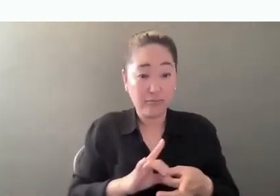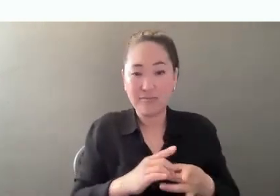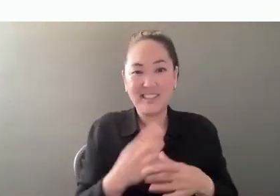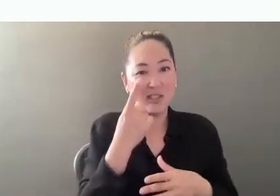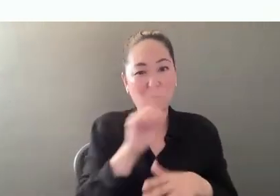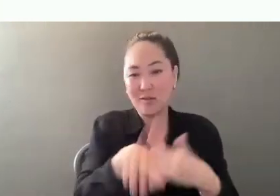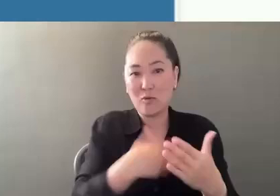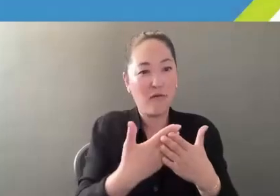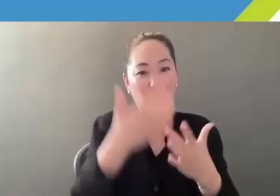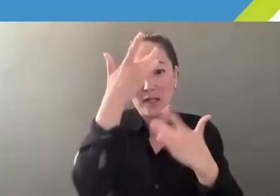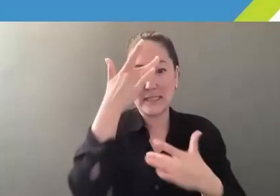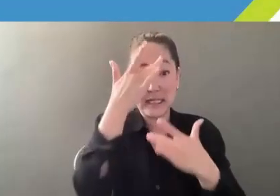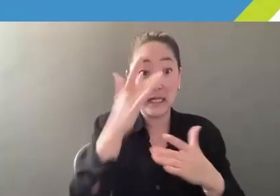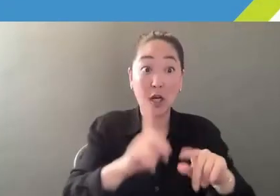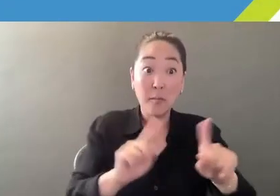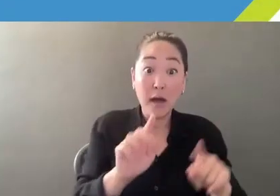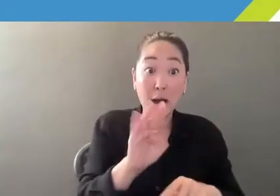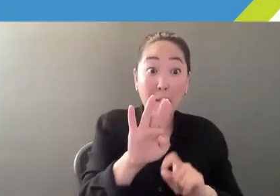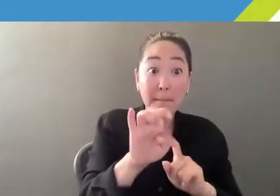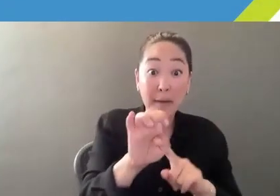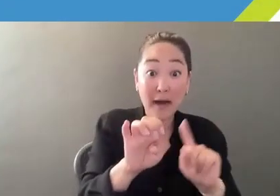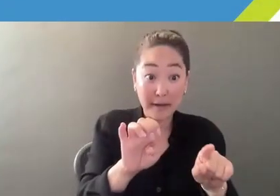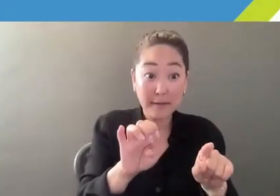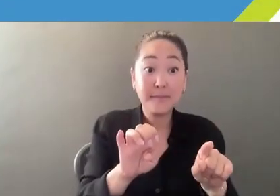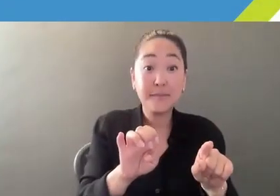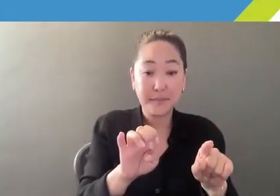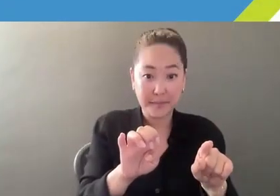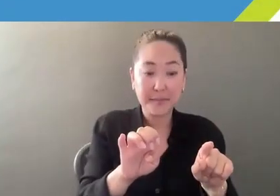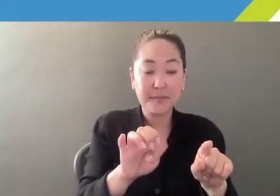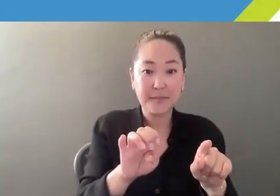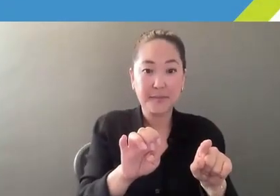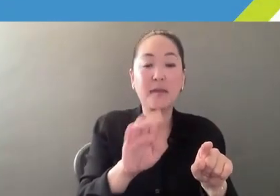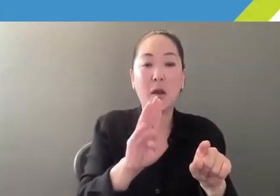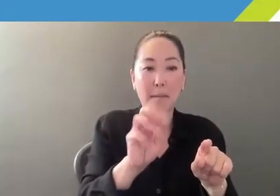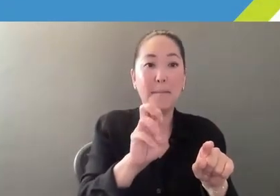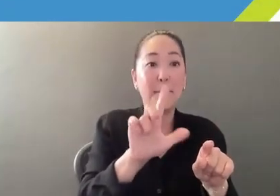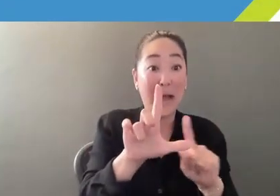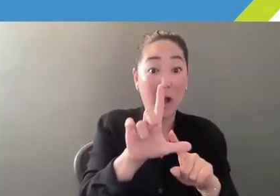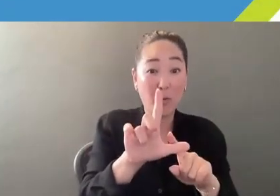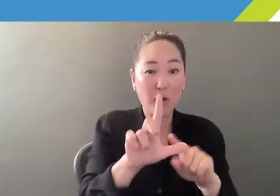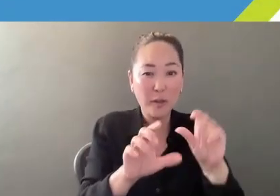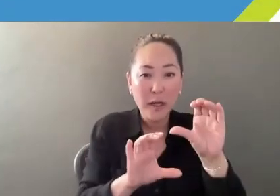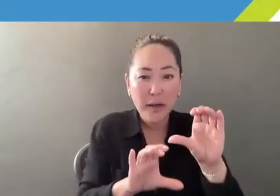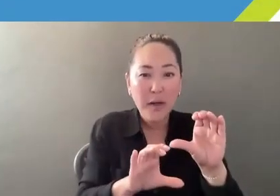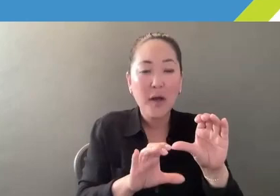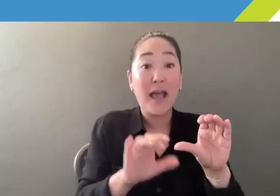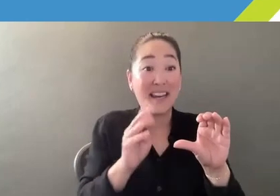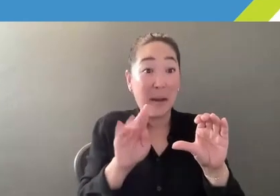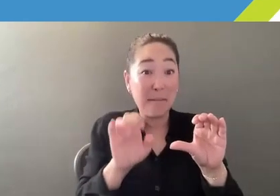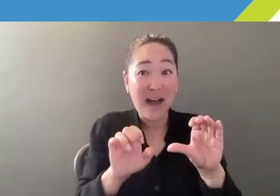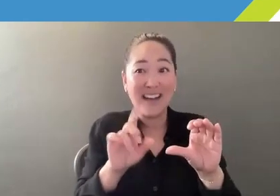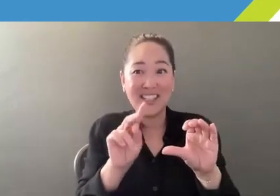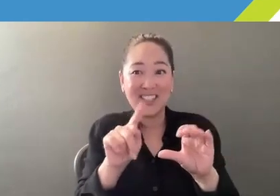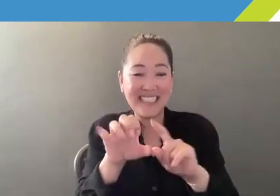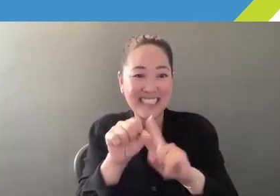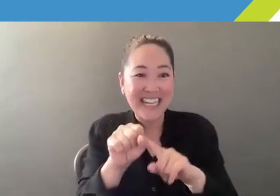same disease. It's just that your bowel is broad, your bile ducts are tiny, okay? And therefore the consequence of